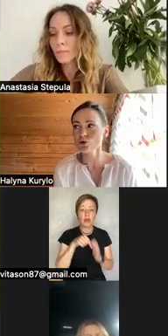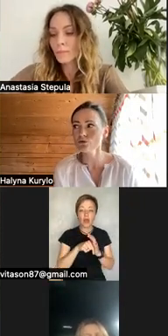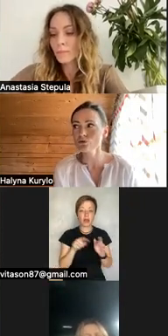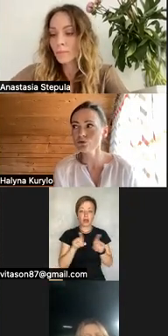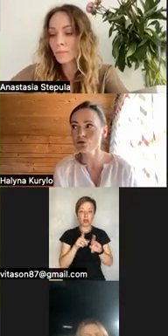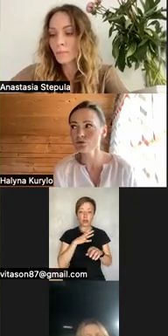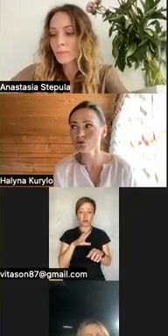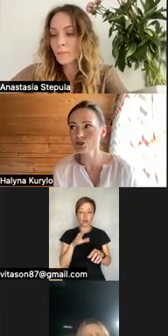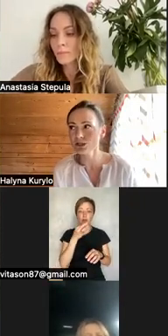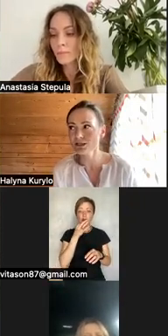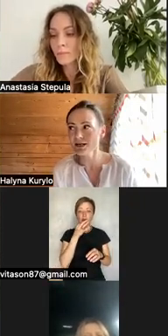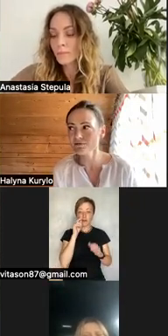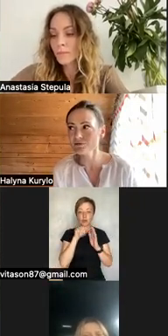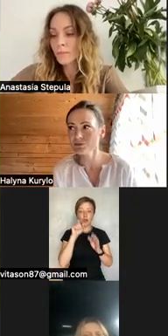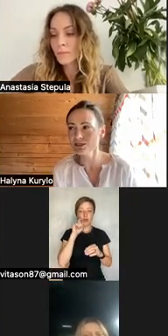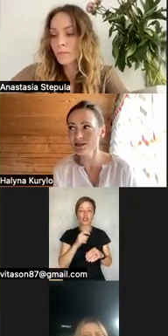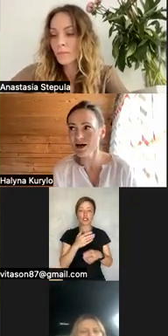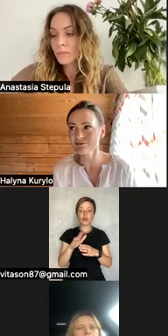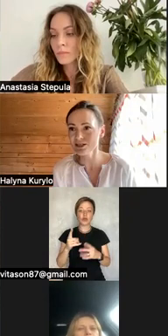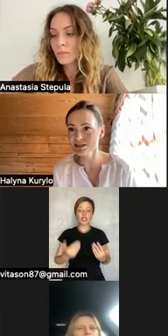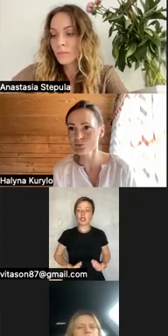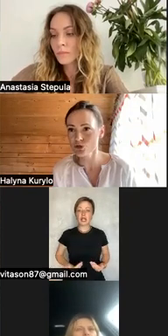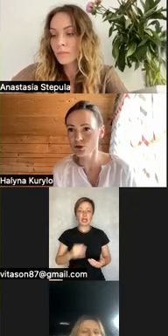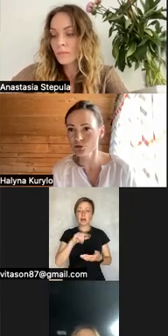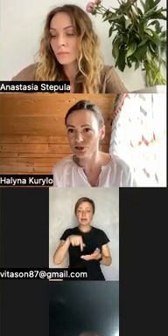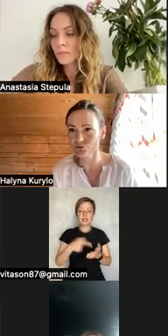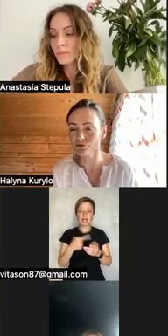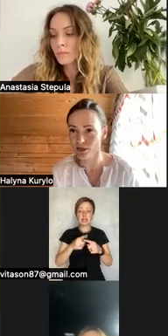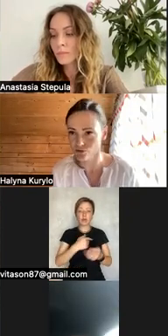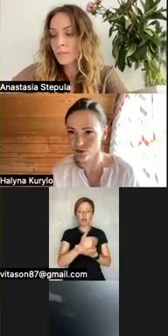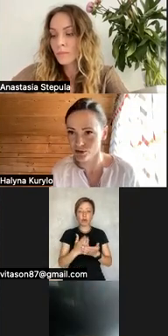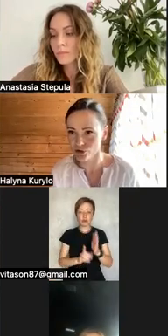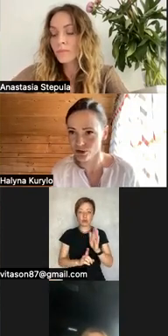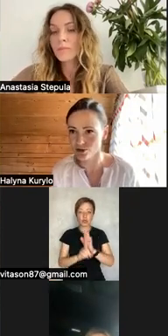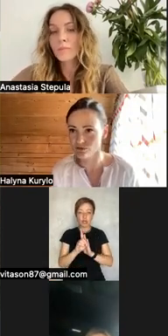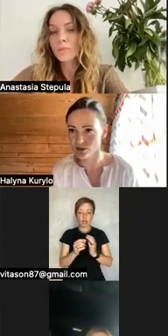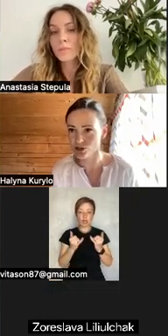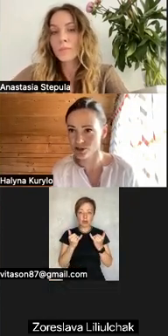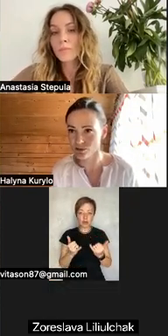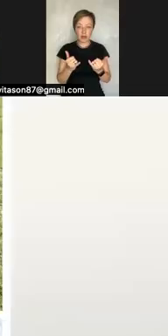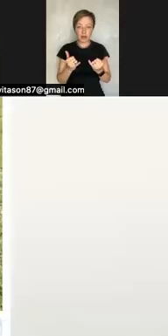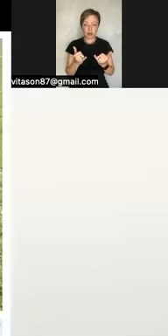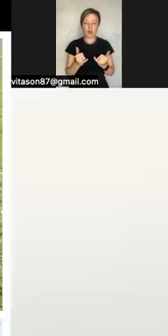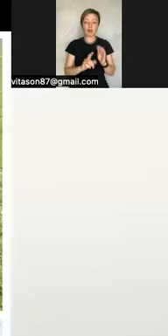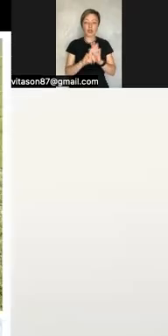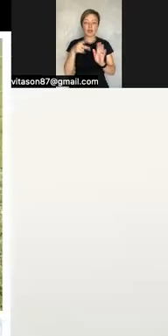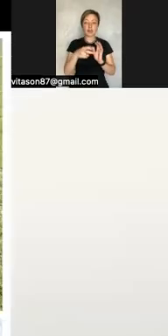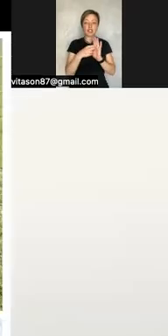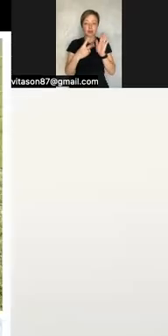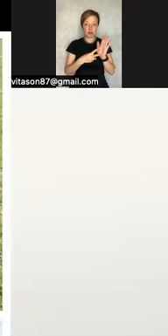mostly there was no this concept for early intervention in the country